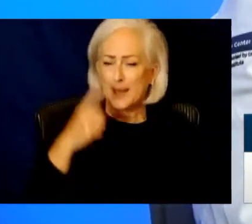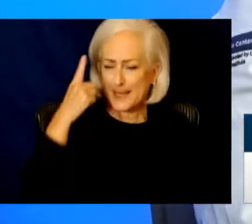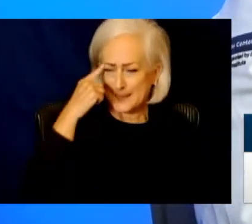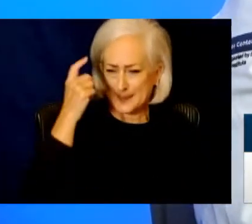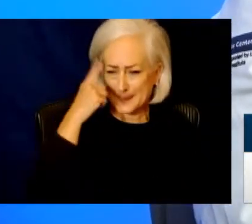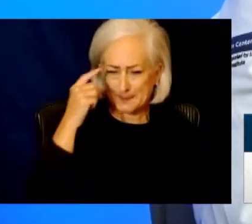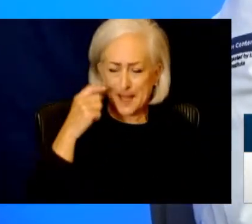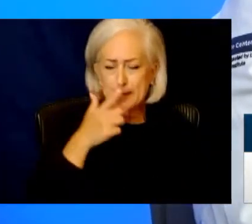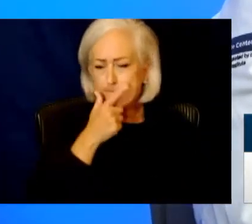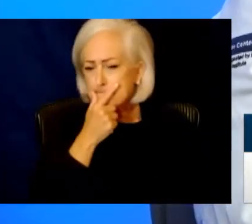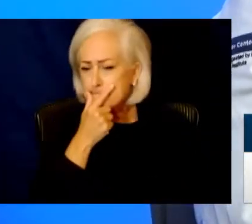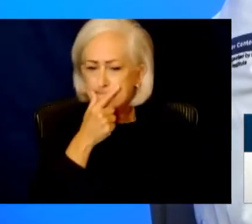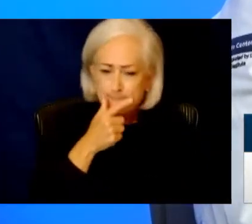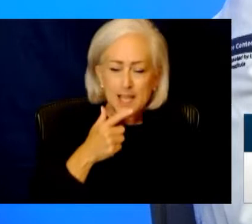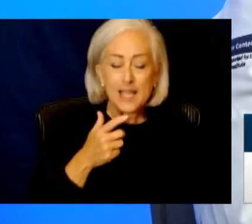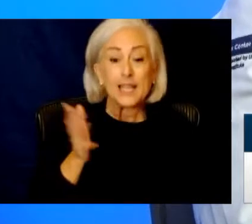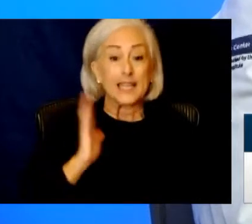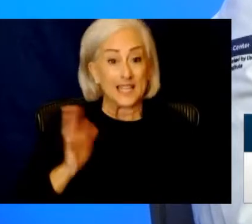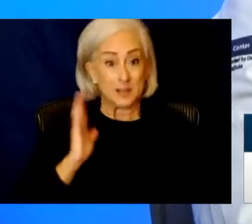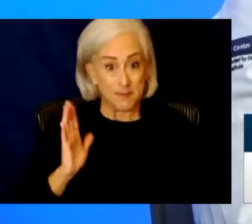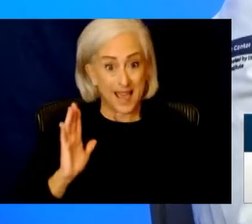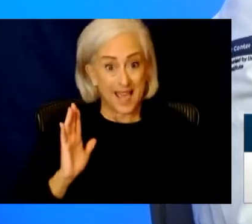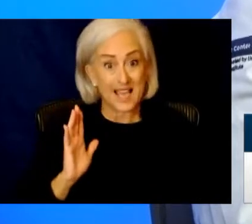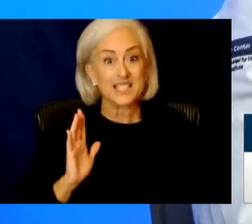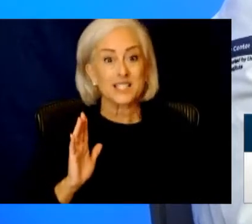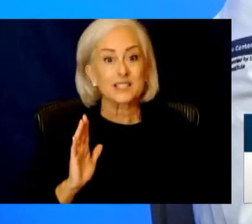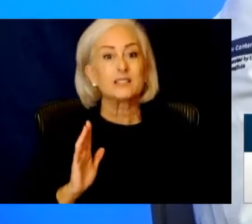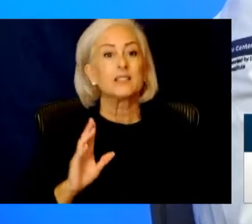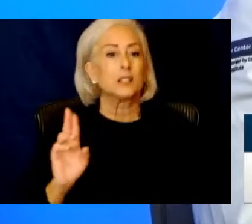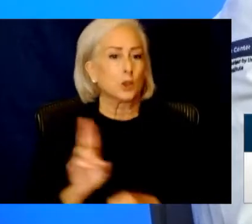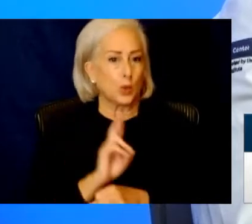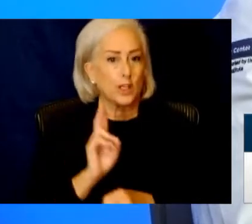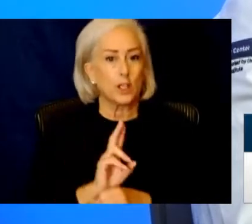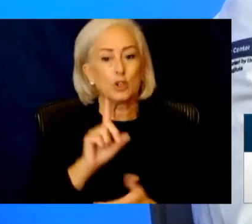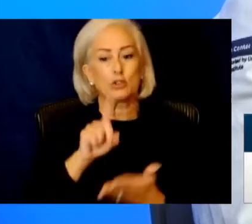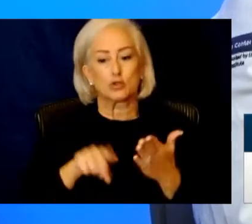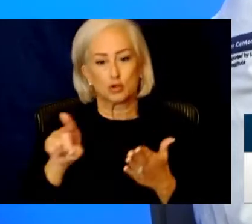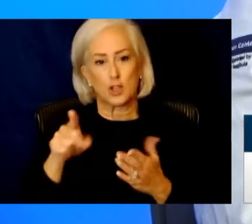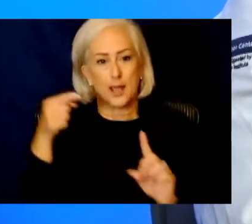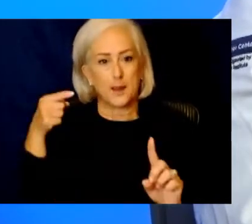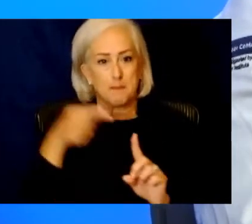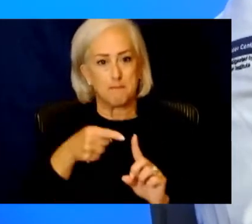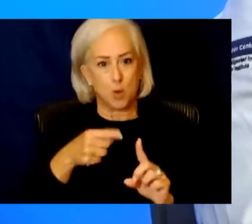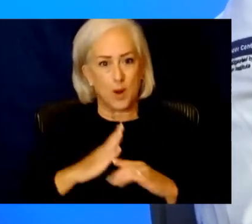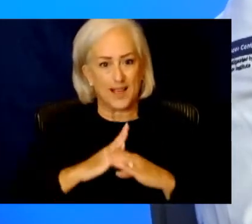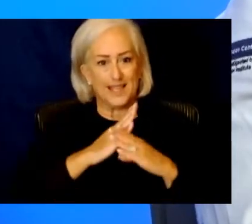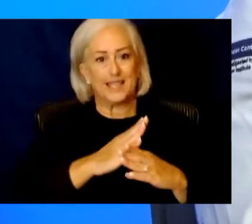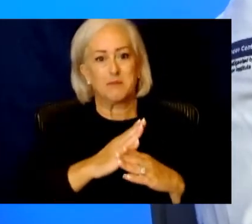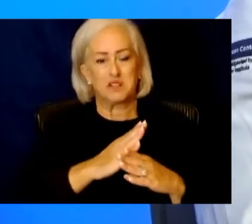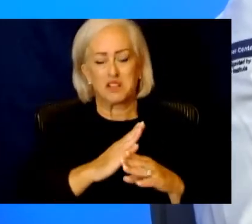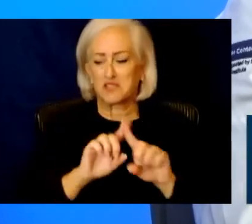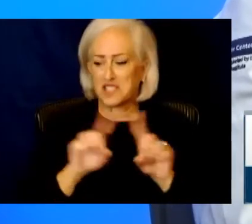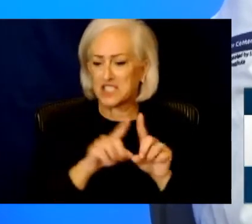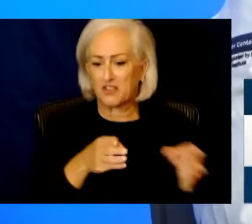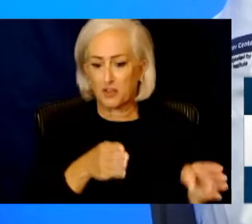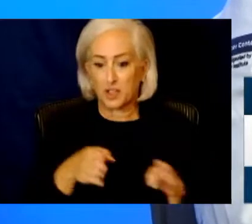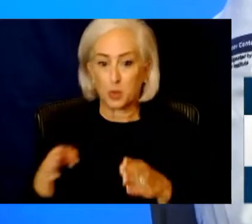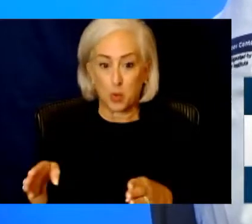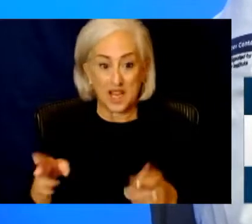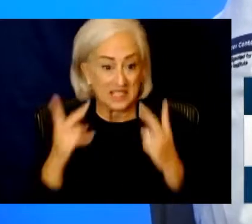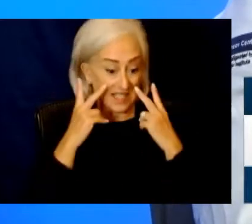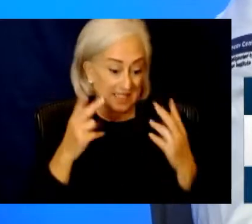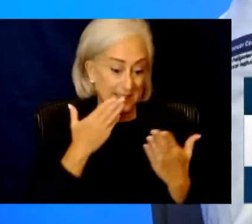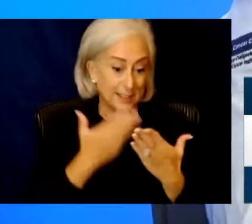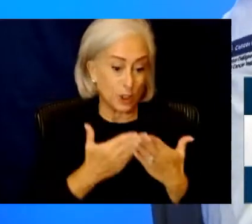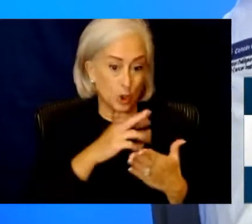past, have used checkpoint inhibitors in different forms of it and have seen the spectacular responses. This